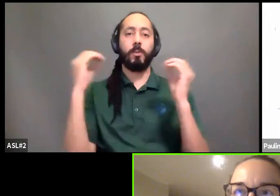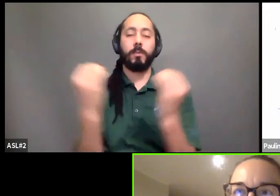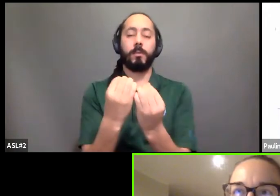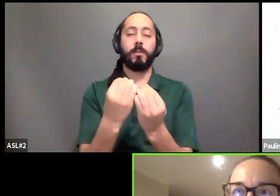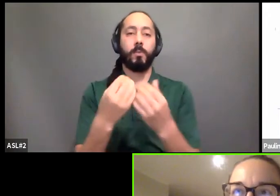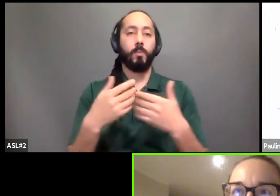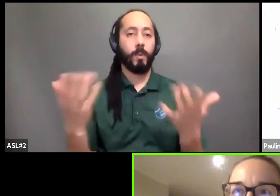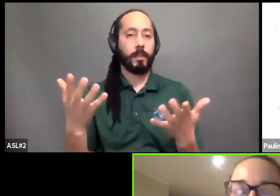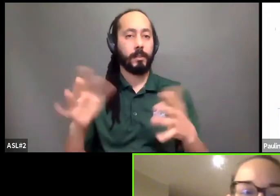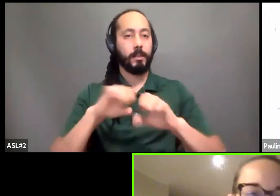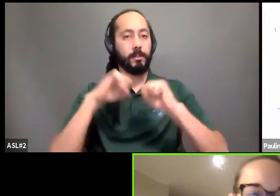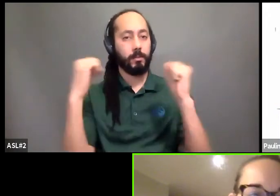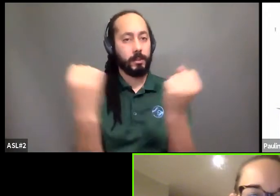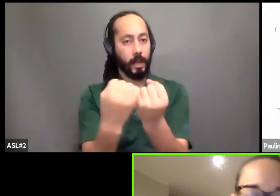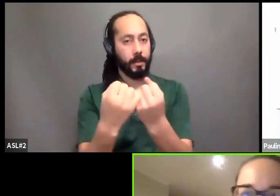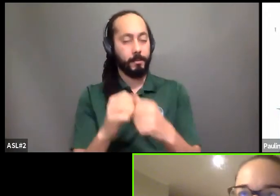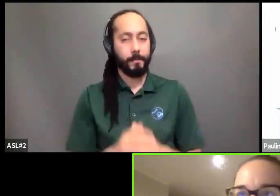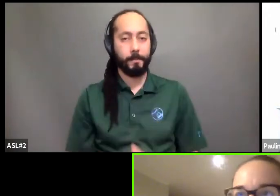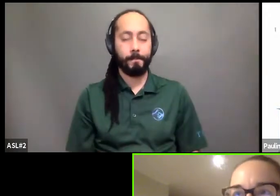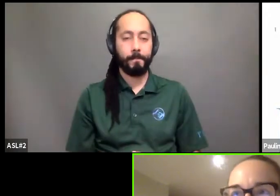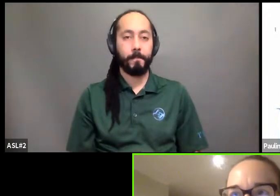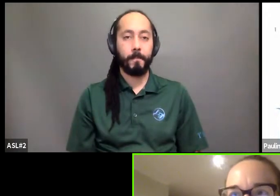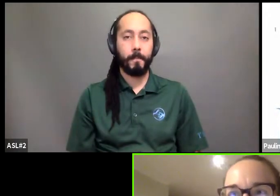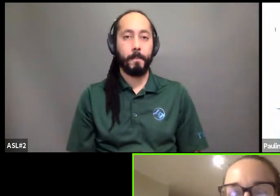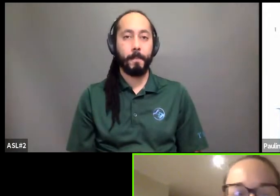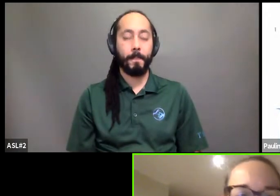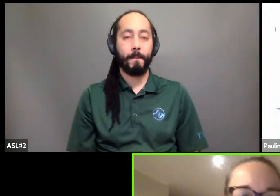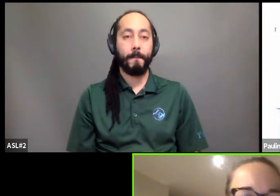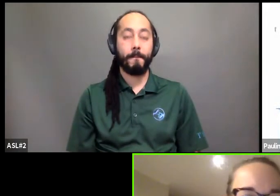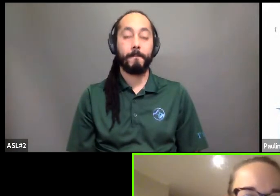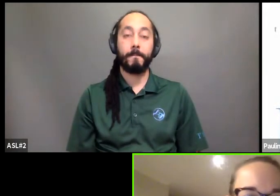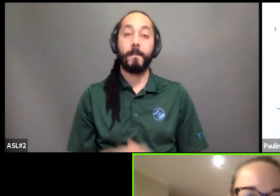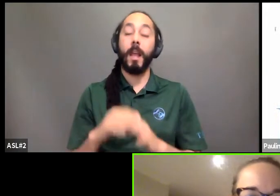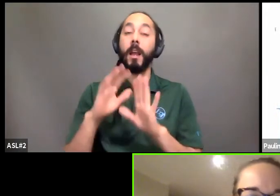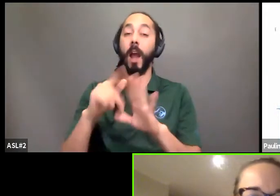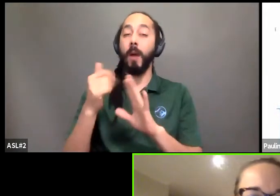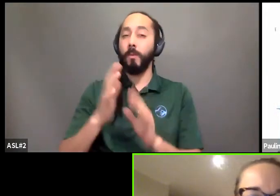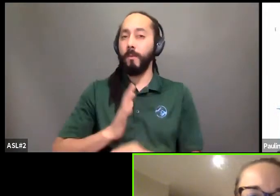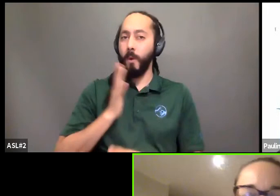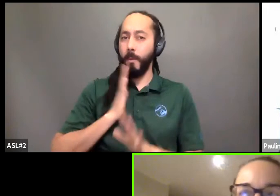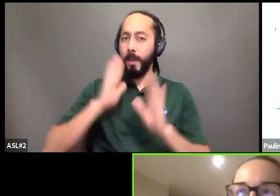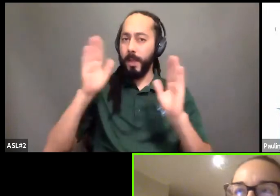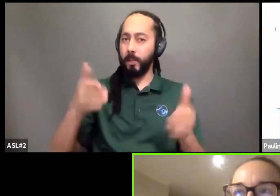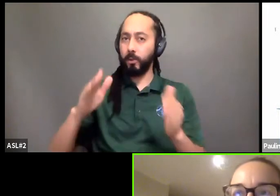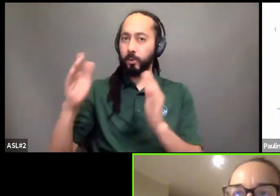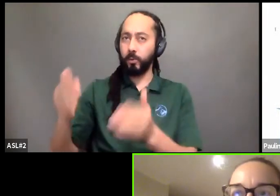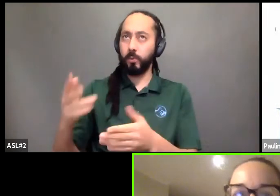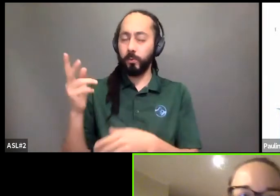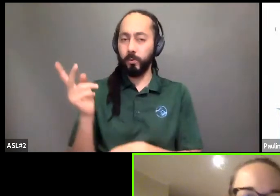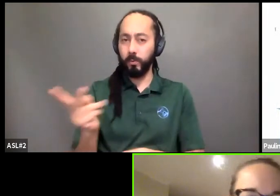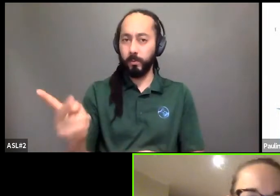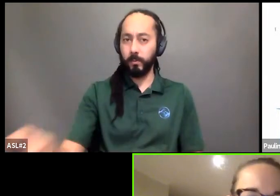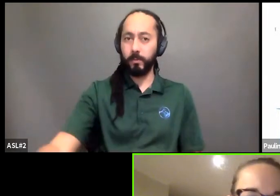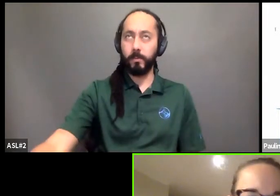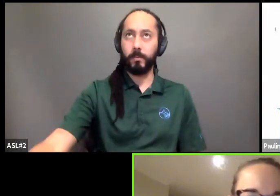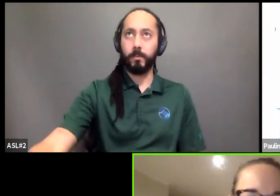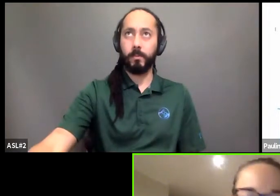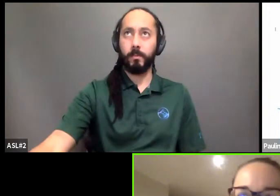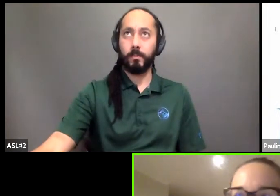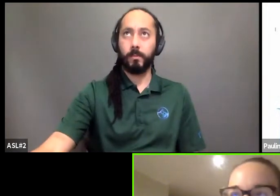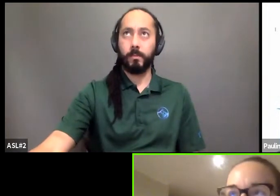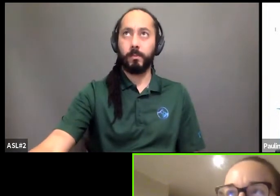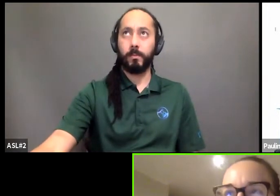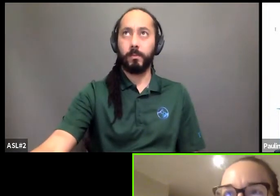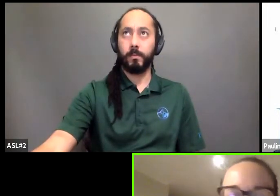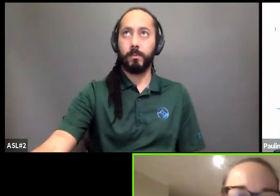society. Before I introduce our speakers more formally, I just want to place myself, as all the other speakers have